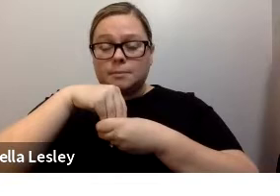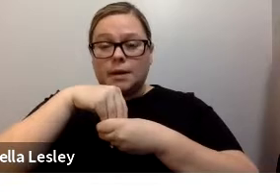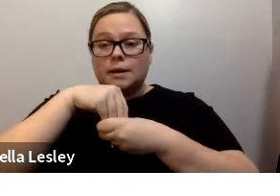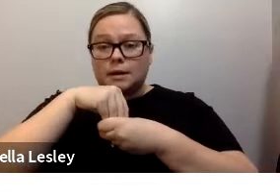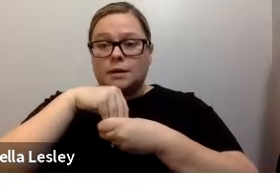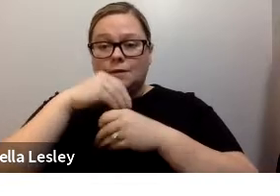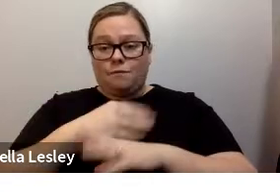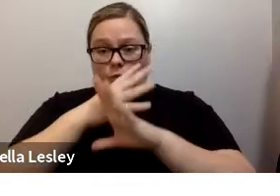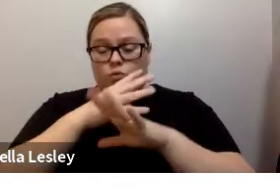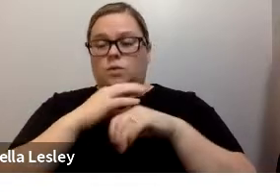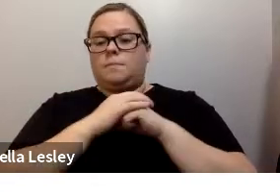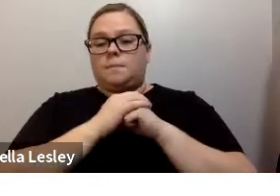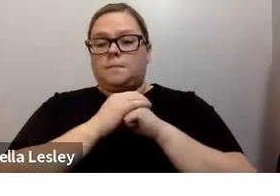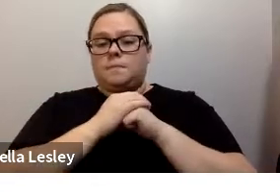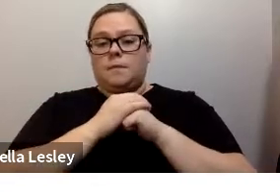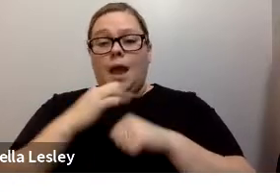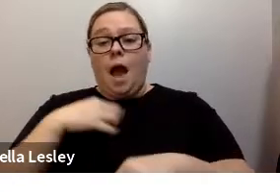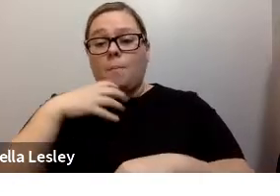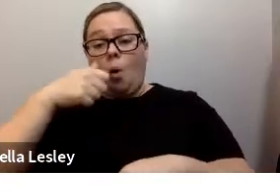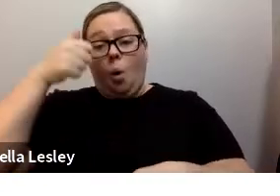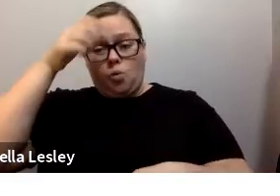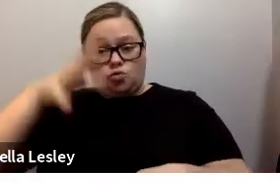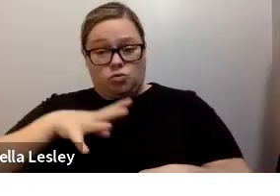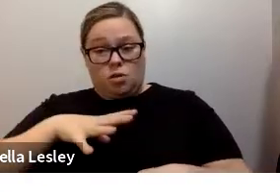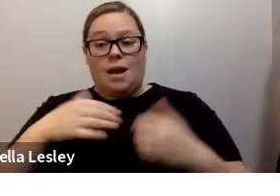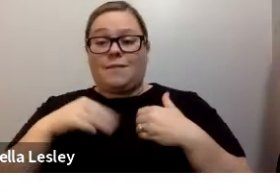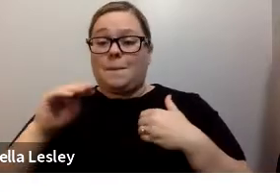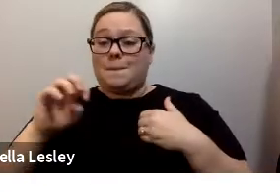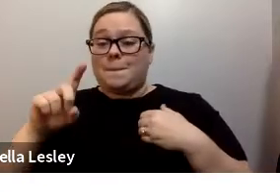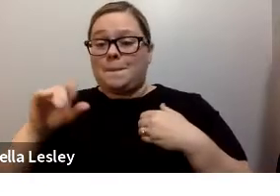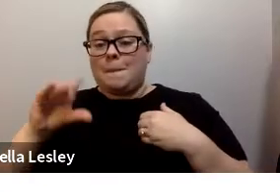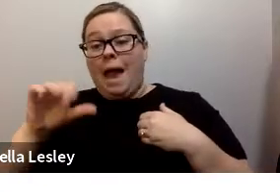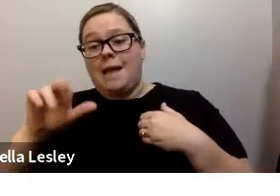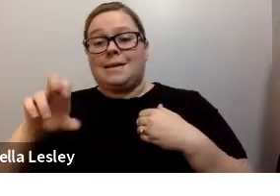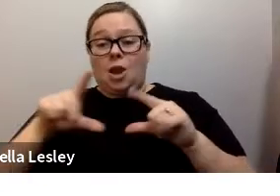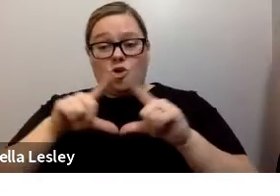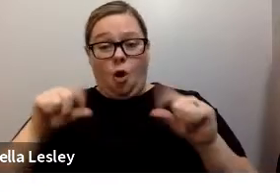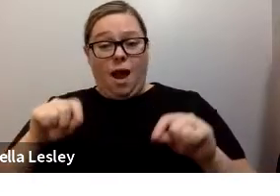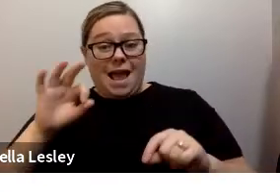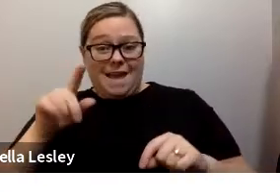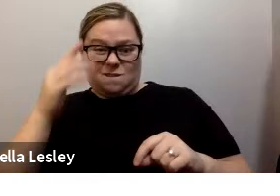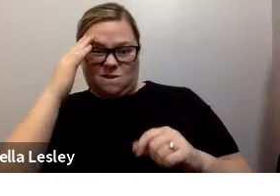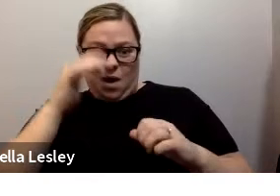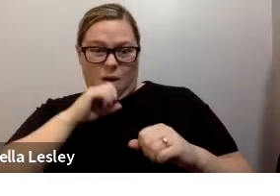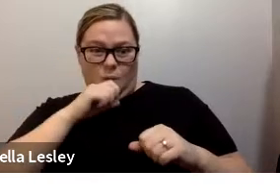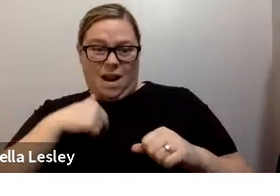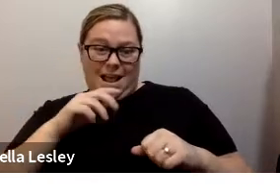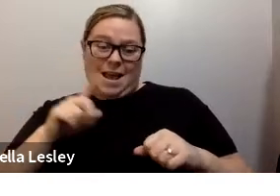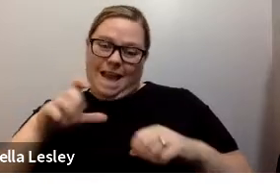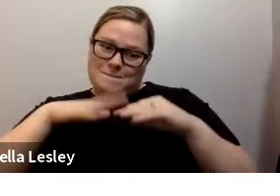know, virtually. I'm an older man. I have a Medicare card. That tells you how old I am. So I have to be at least